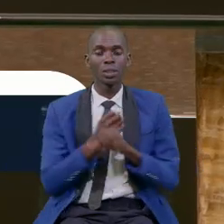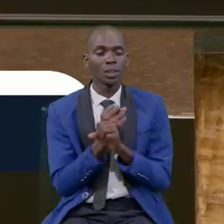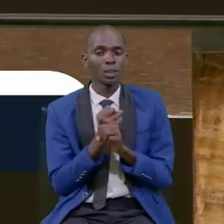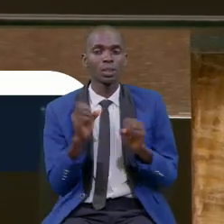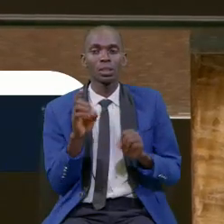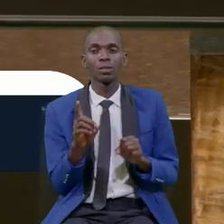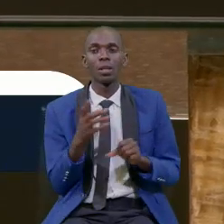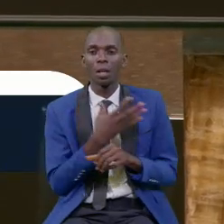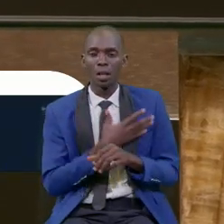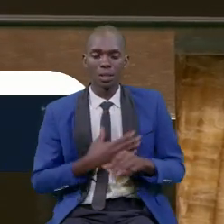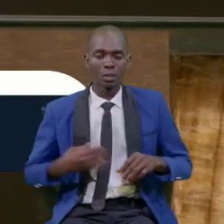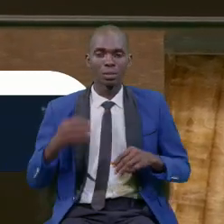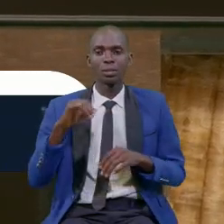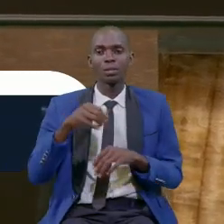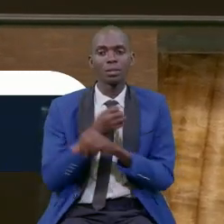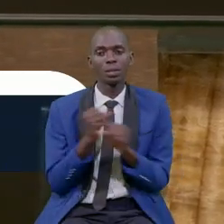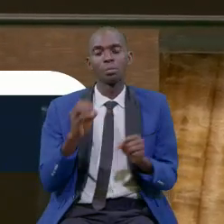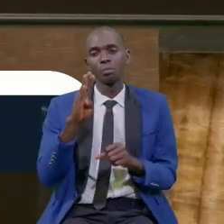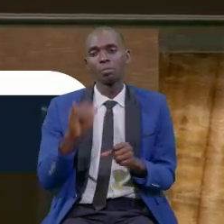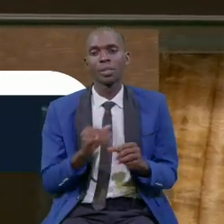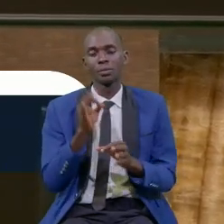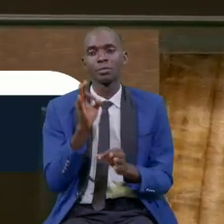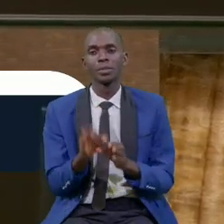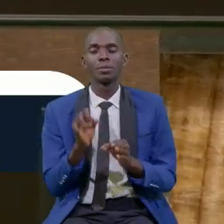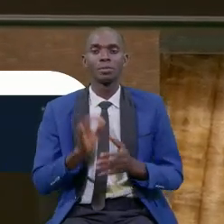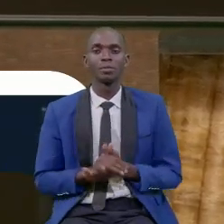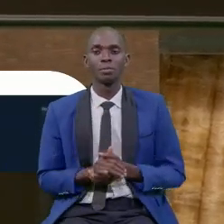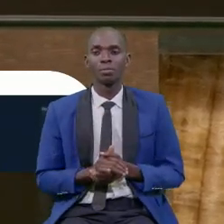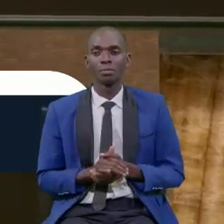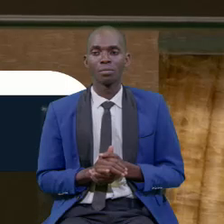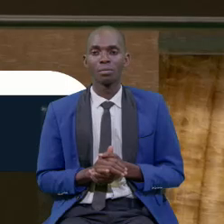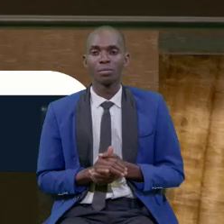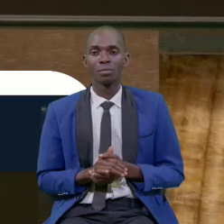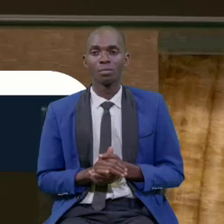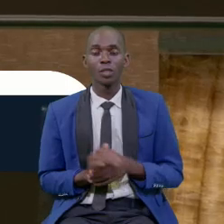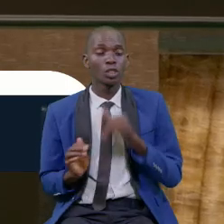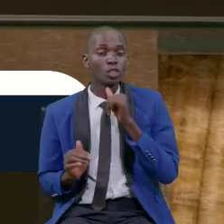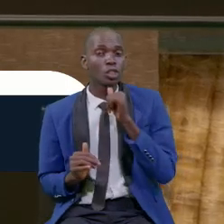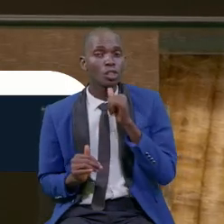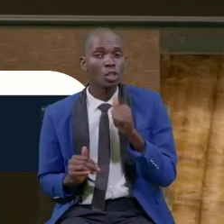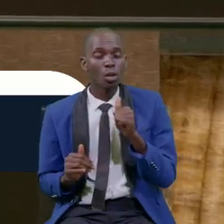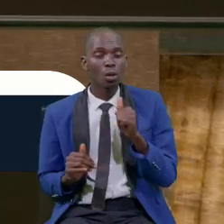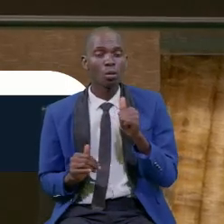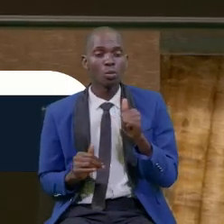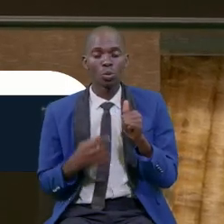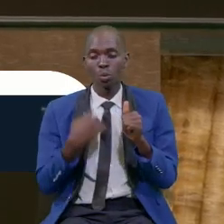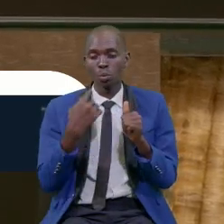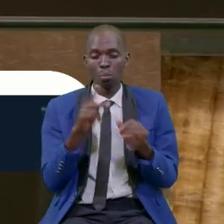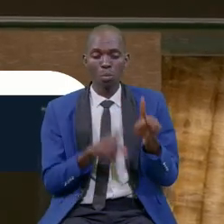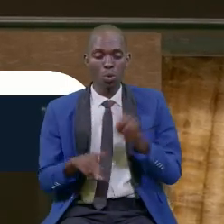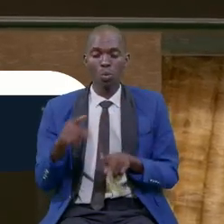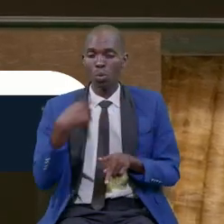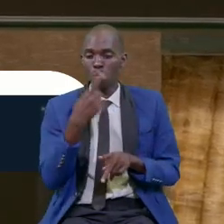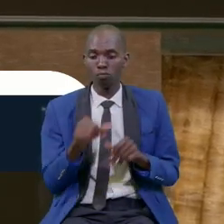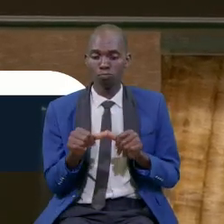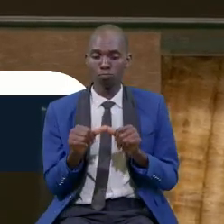and justified by faith. Not those who remain